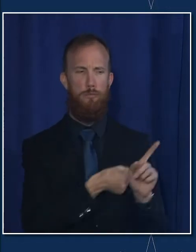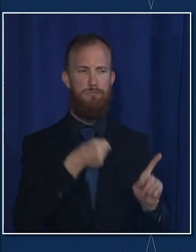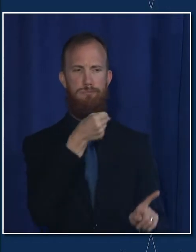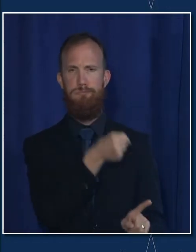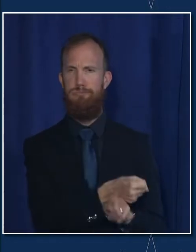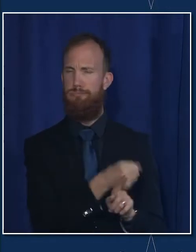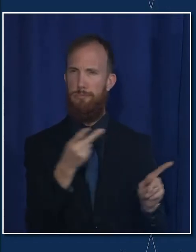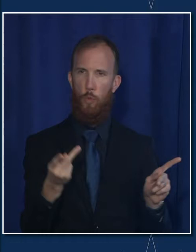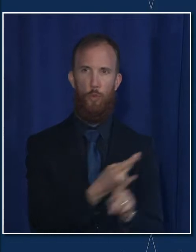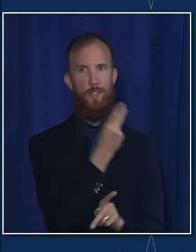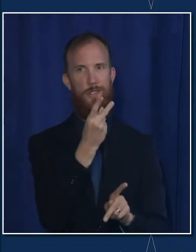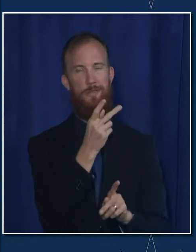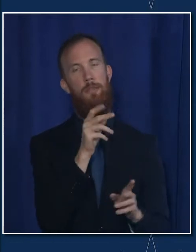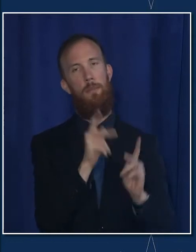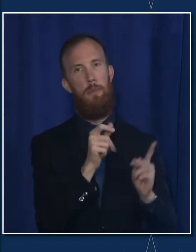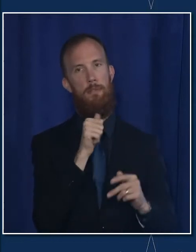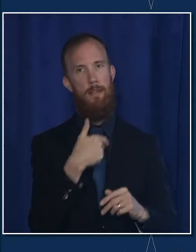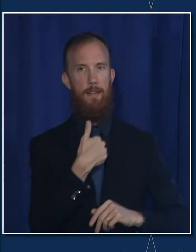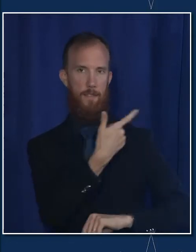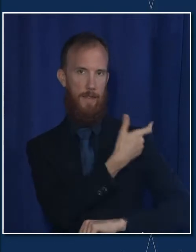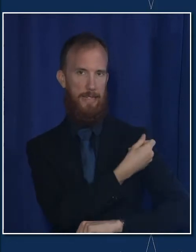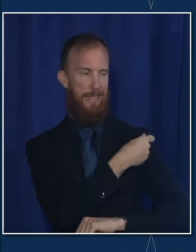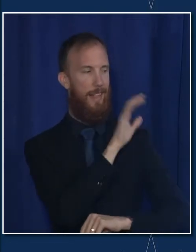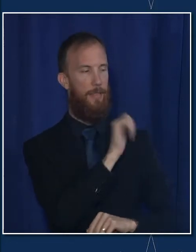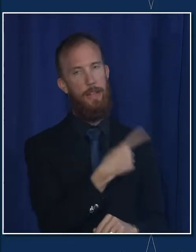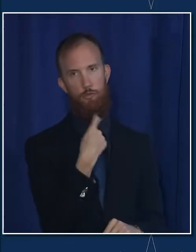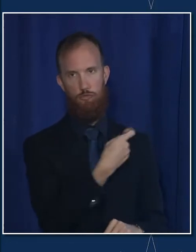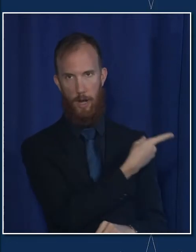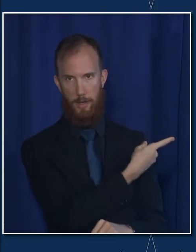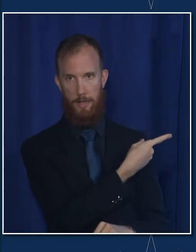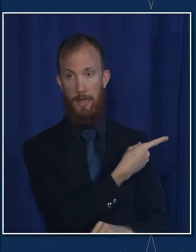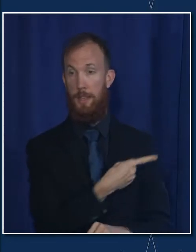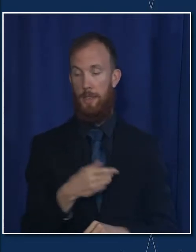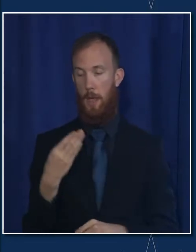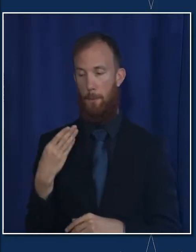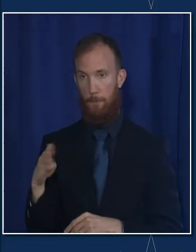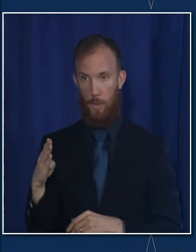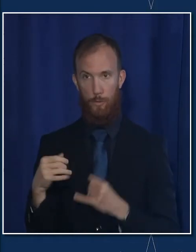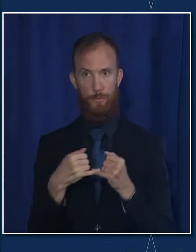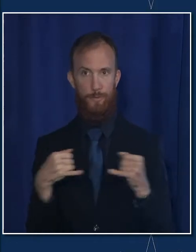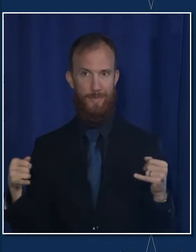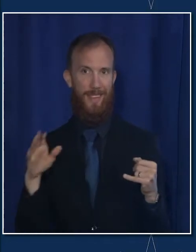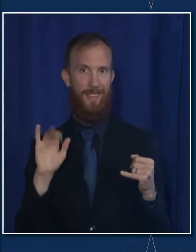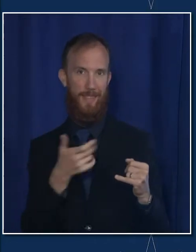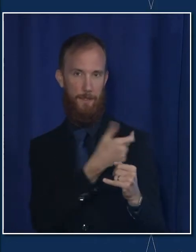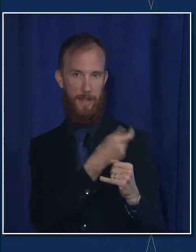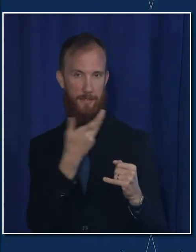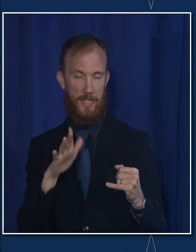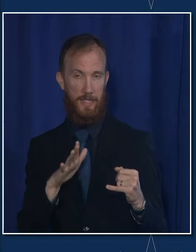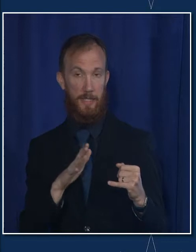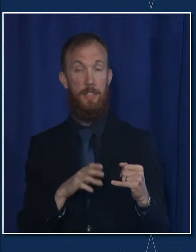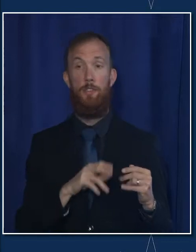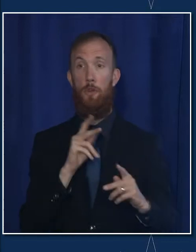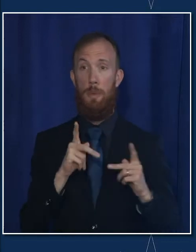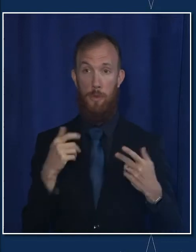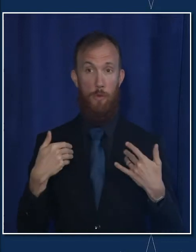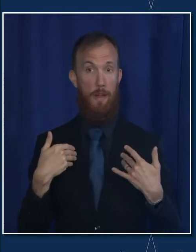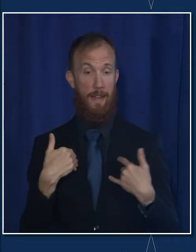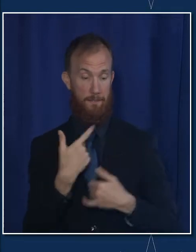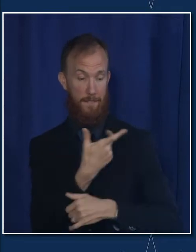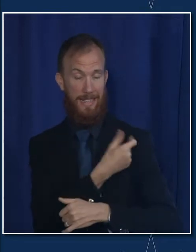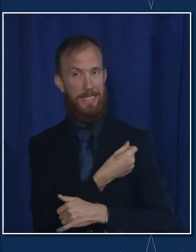unvaccinated in red here versus fully vaccinated in blue. However, you see that even among those who are fully vaccinated, we are seeing some